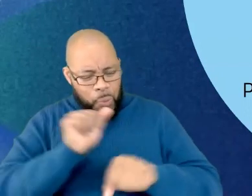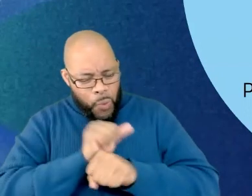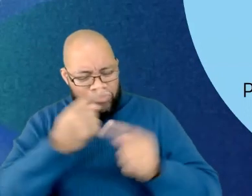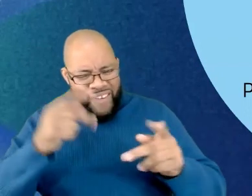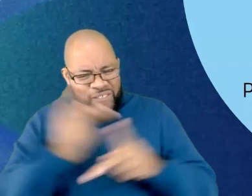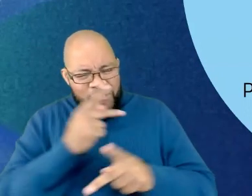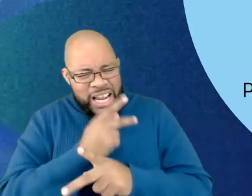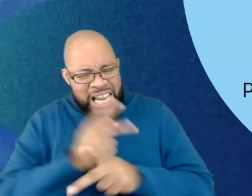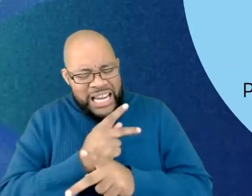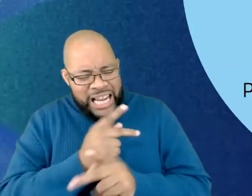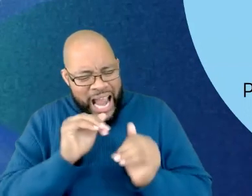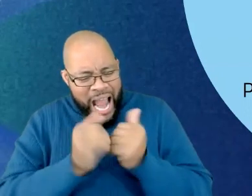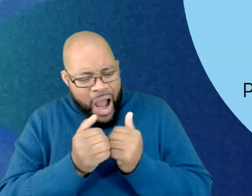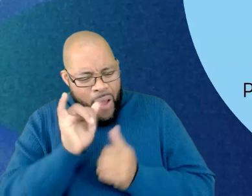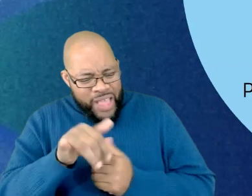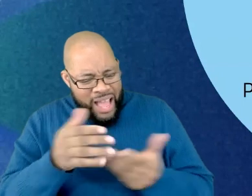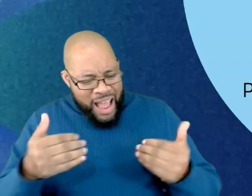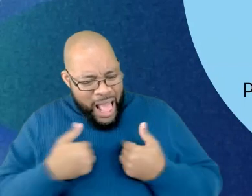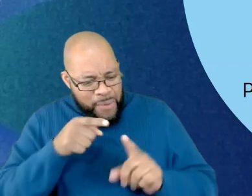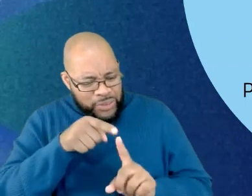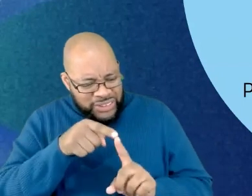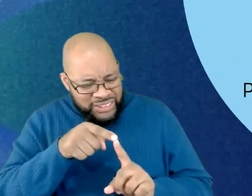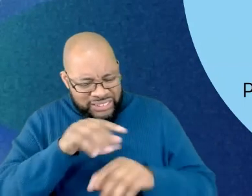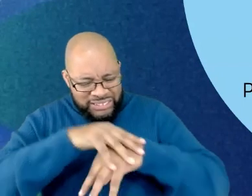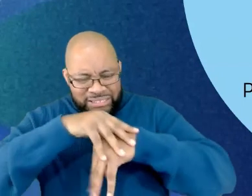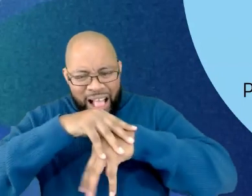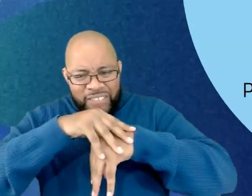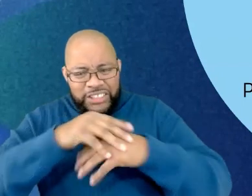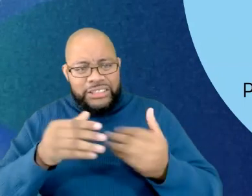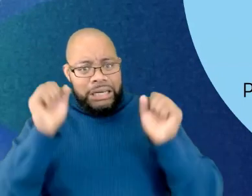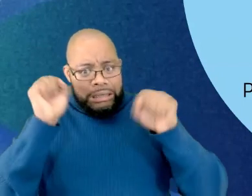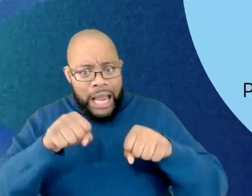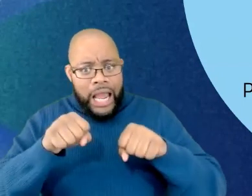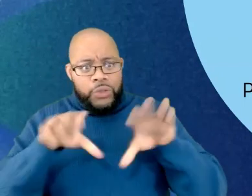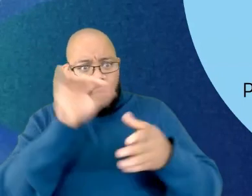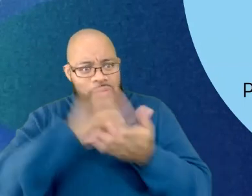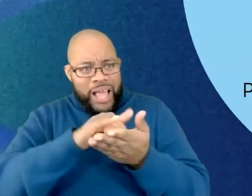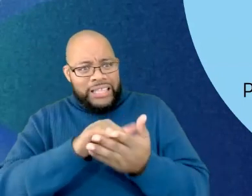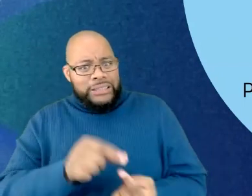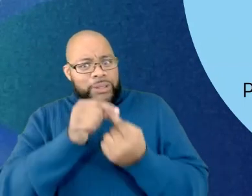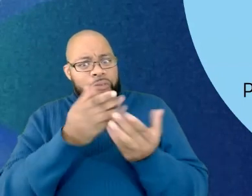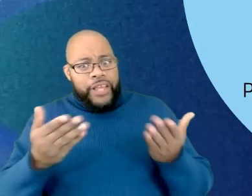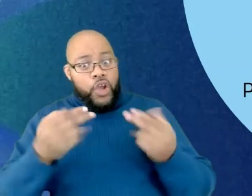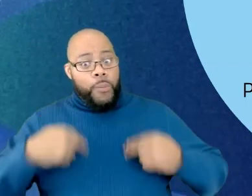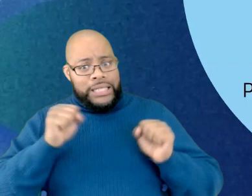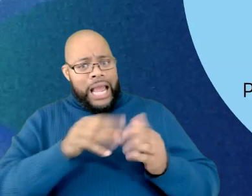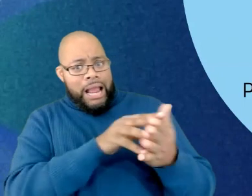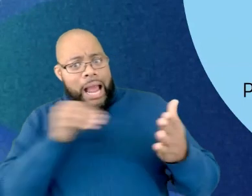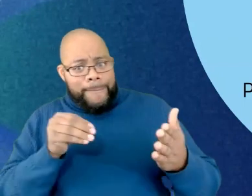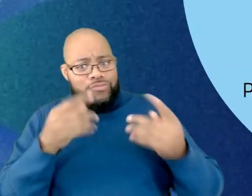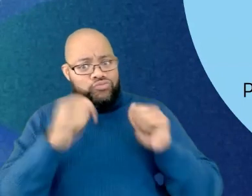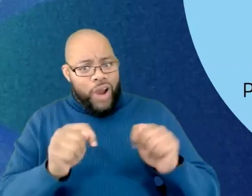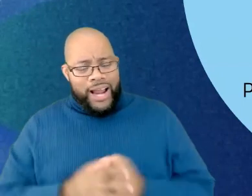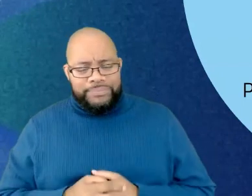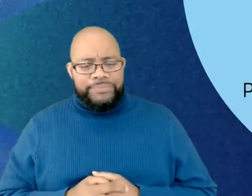to try and figure out just how these brainless masses of cells are able to do what they do, so humans can also do the